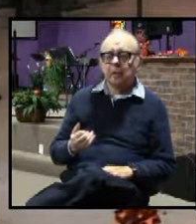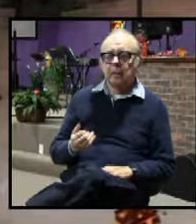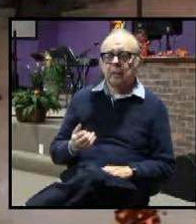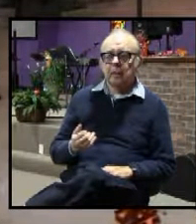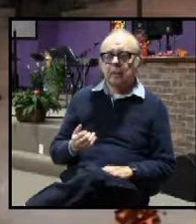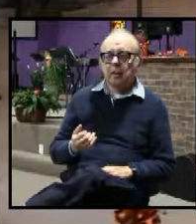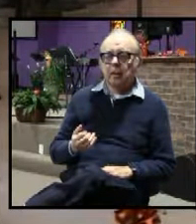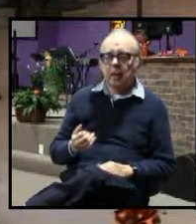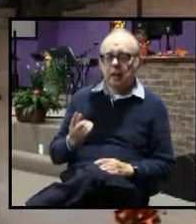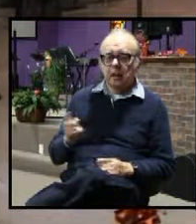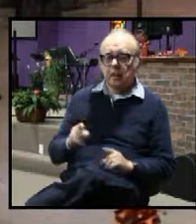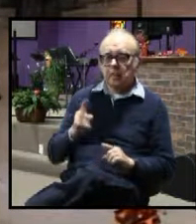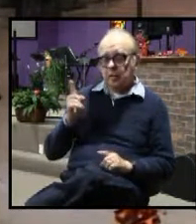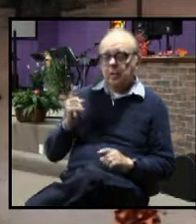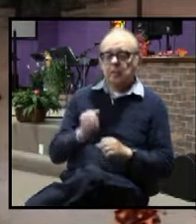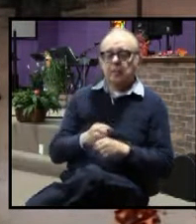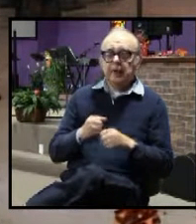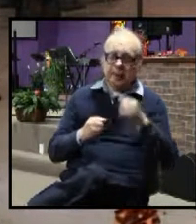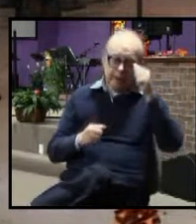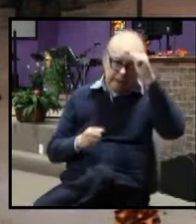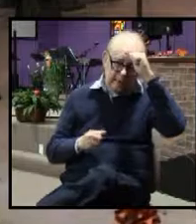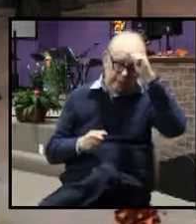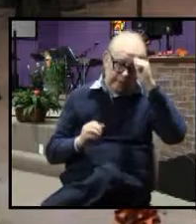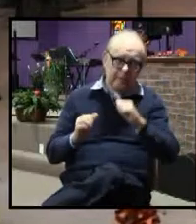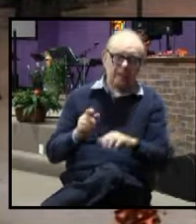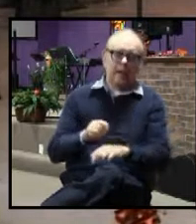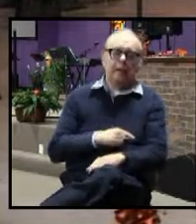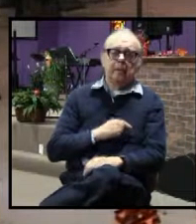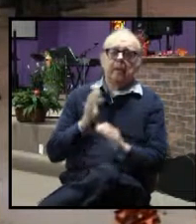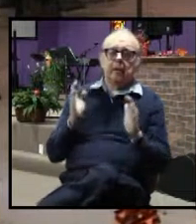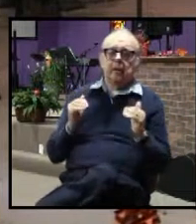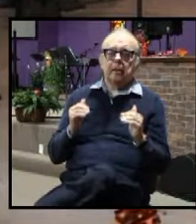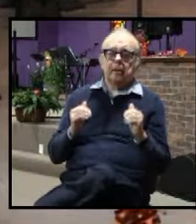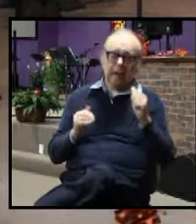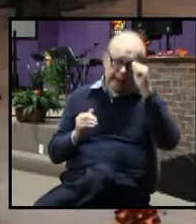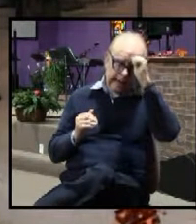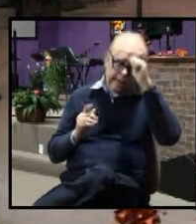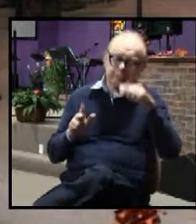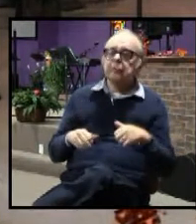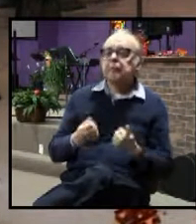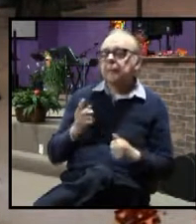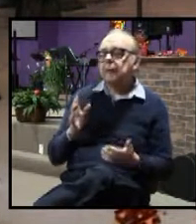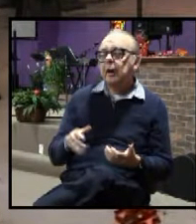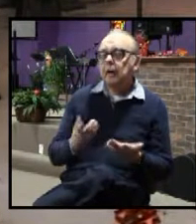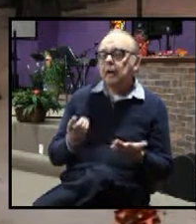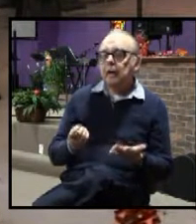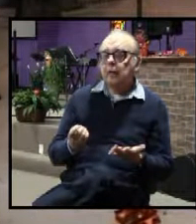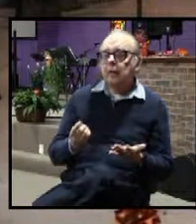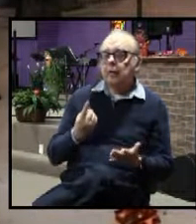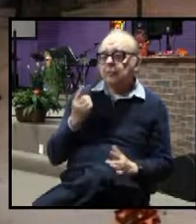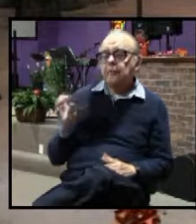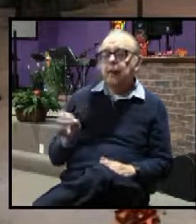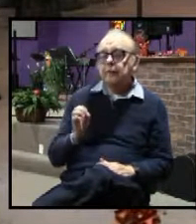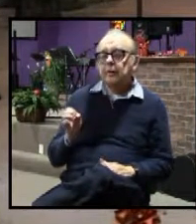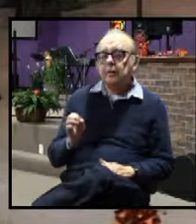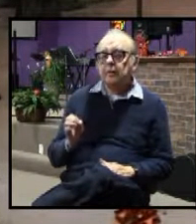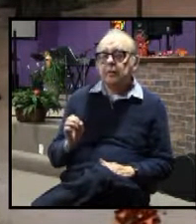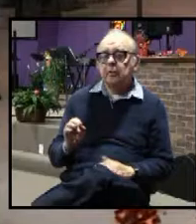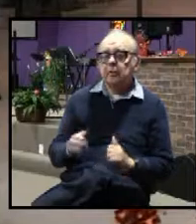Last forever. When he made Adam, how long did he expect Adam to live?